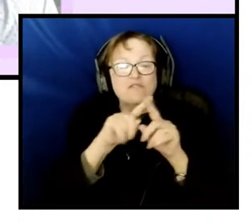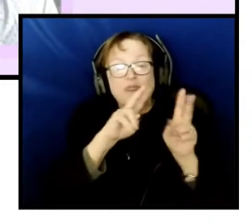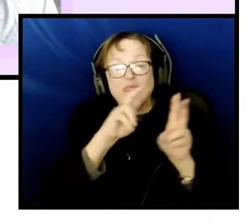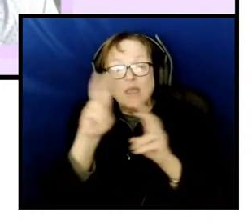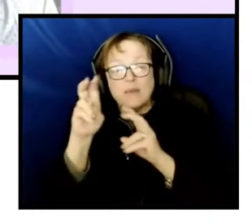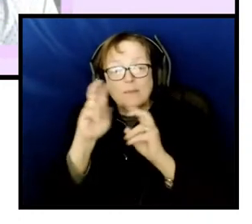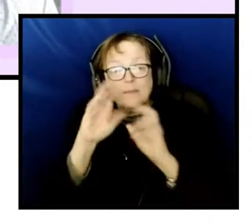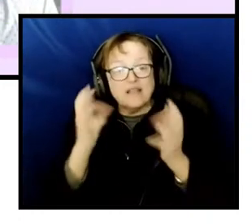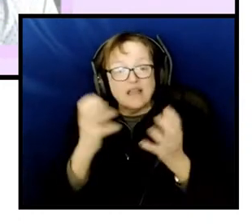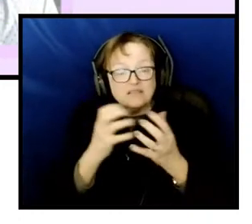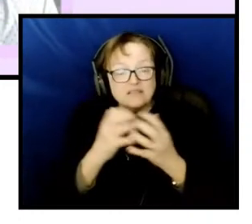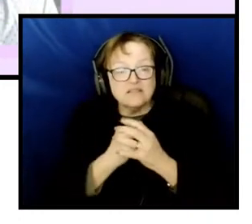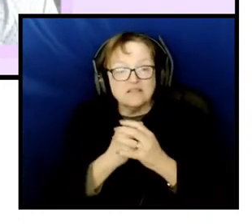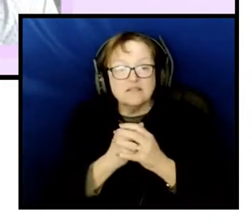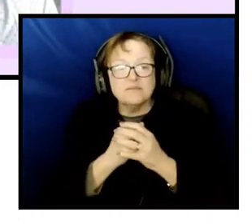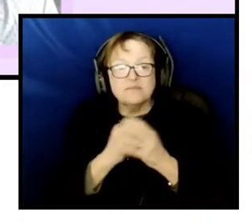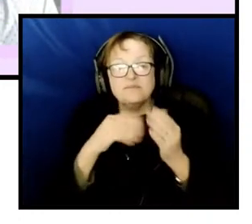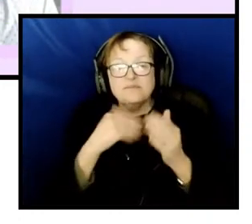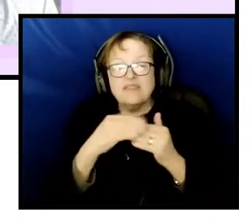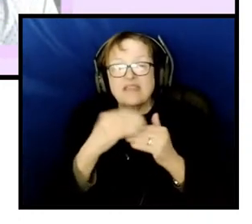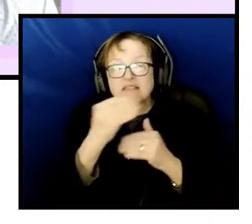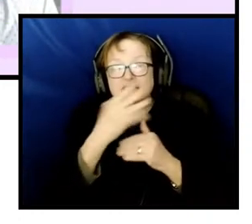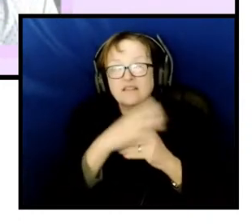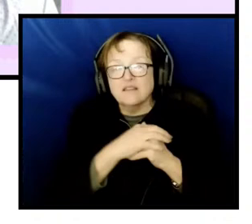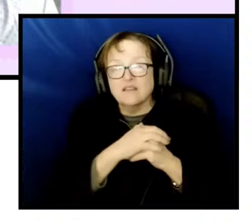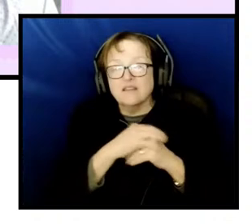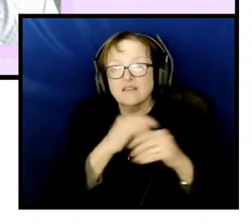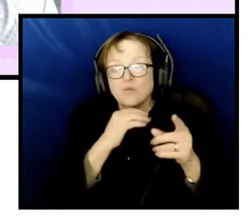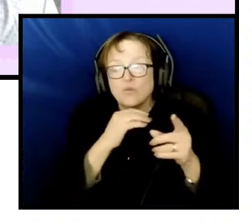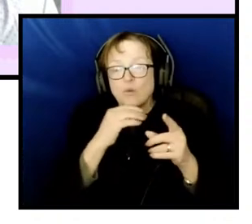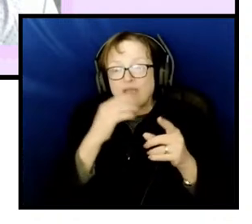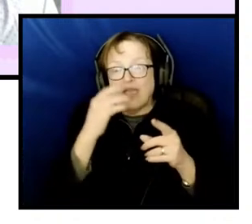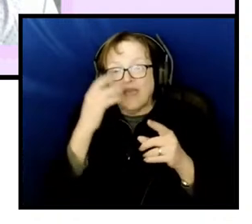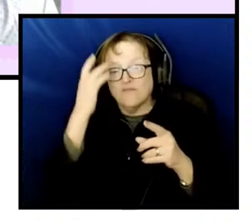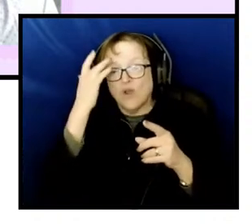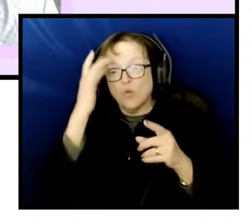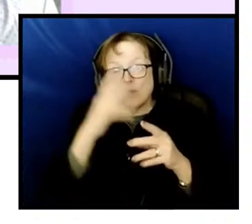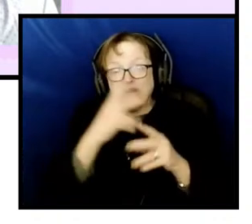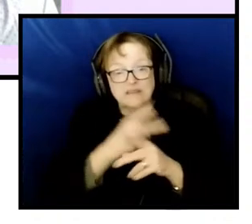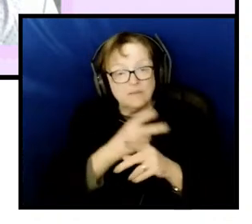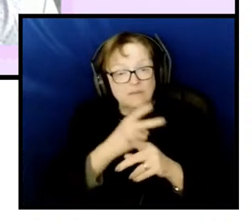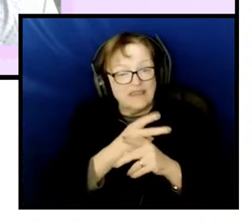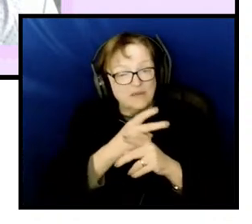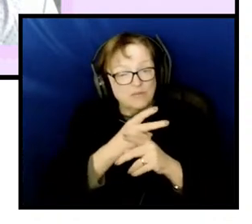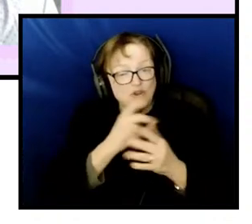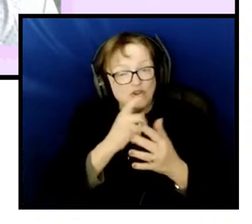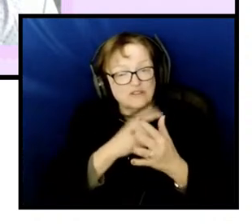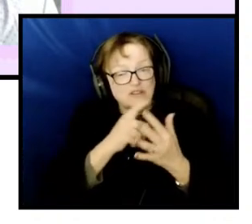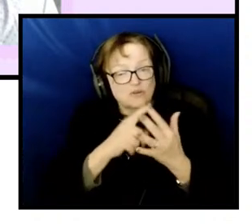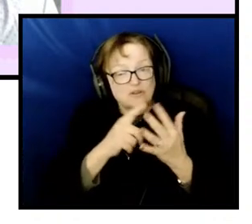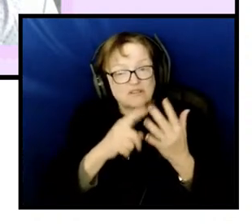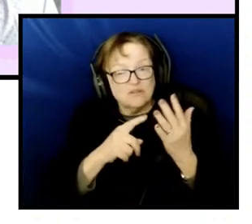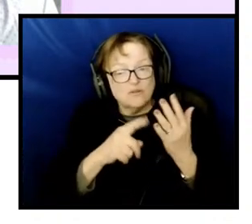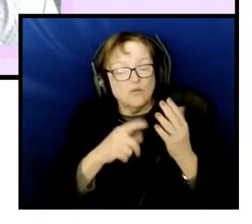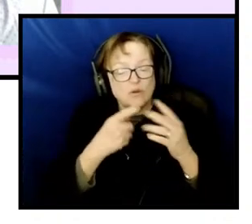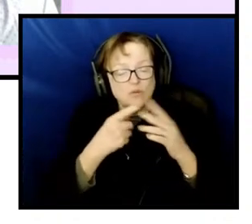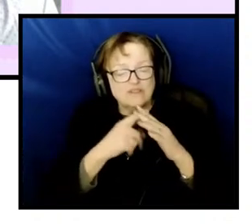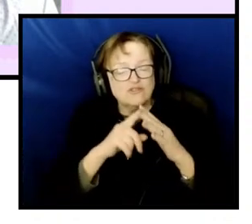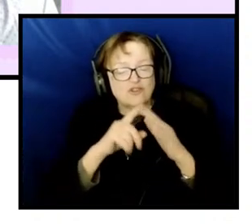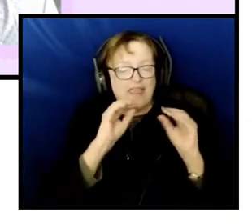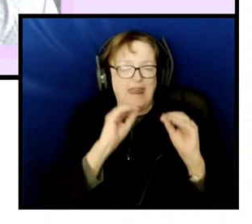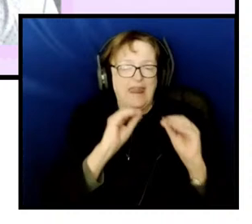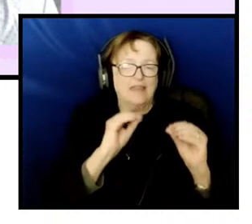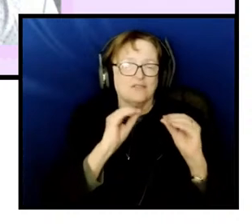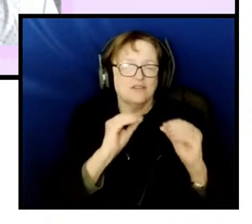please. We also have our Wisdom Keeper series, which is when we get into that education element when